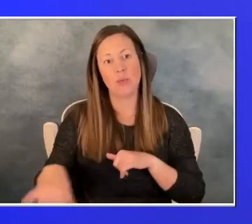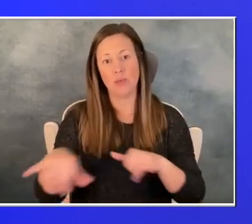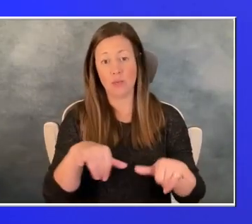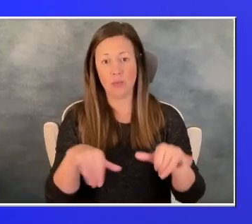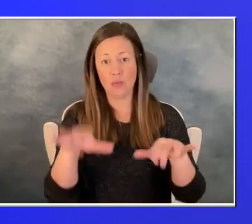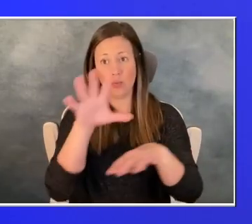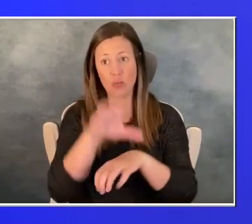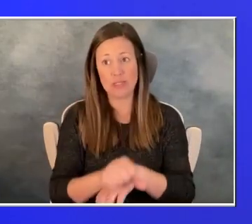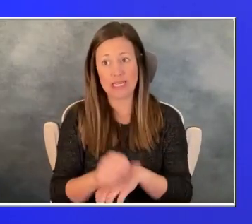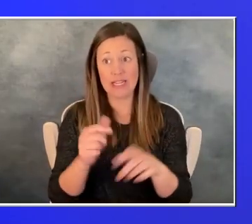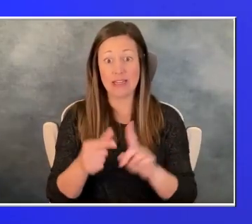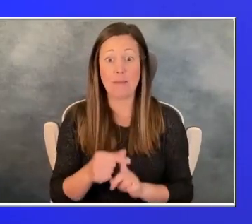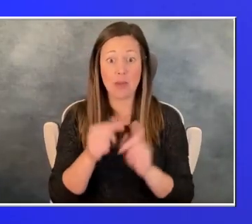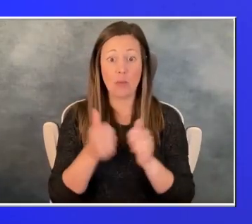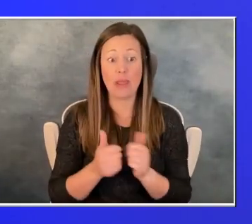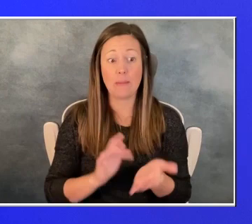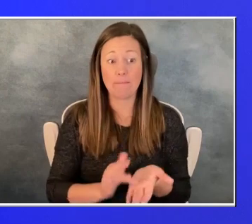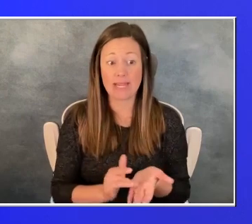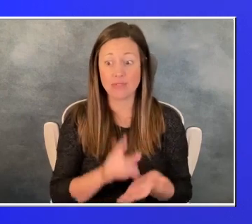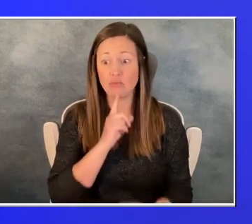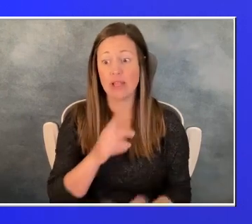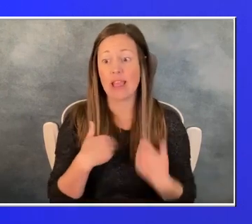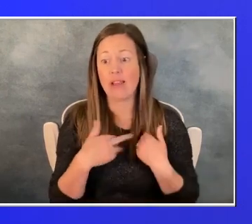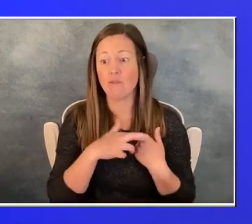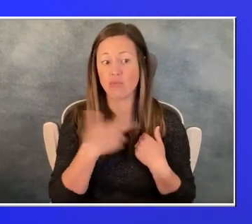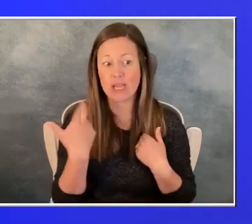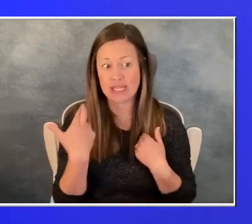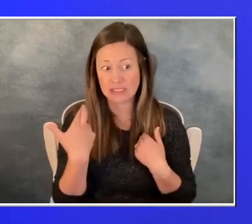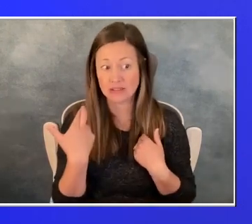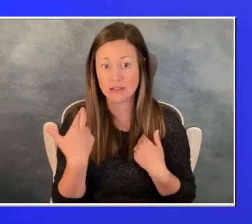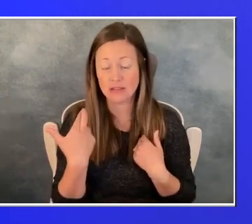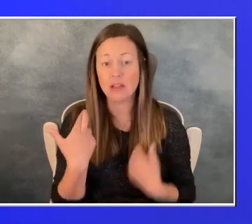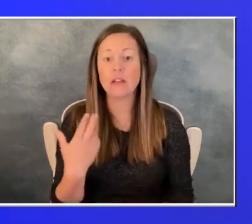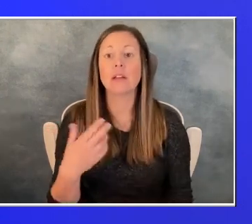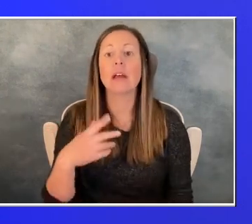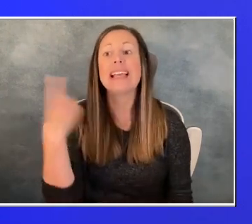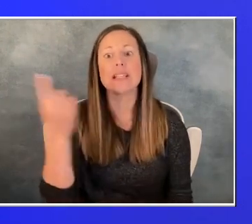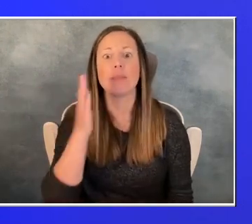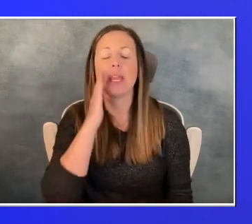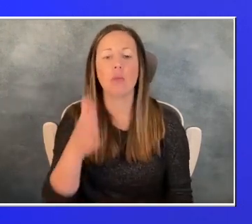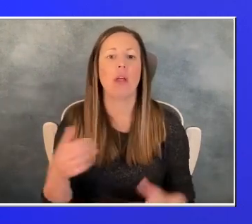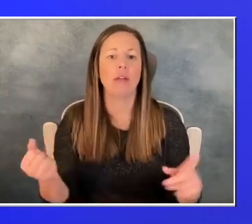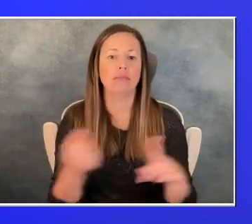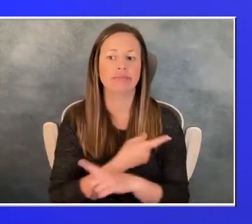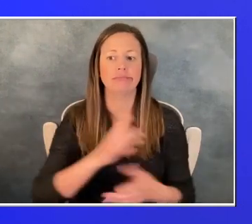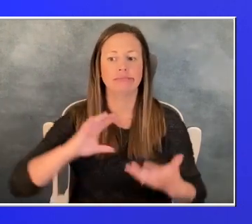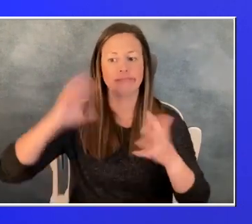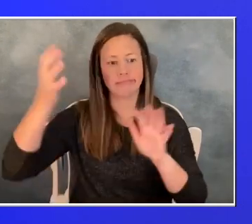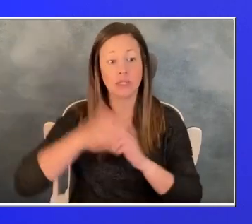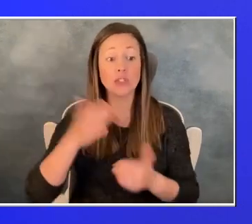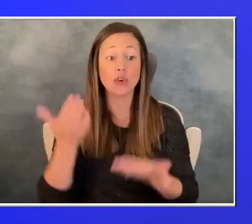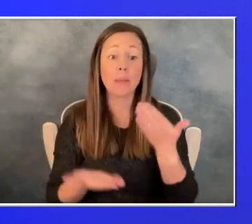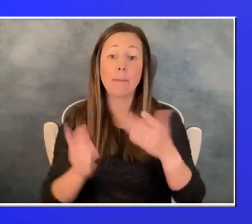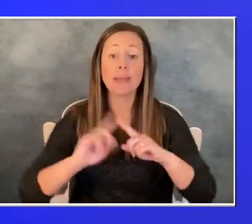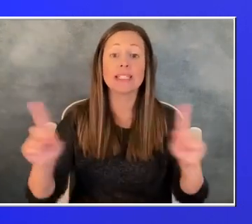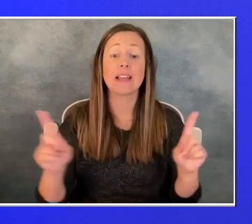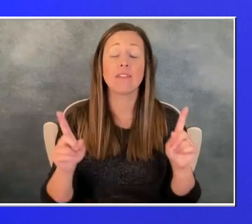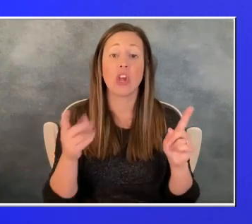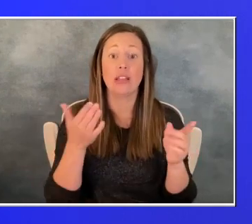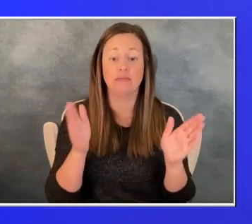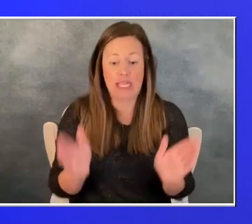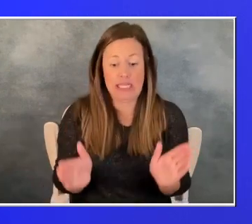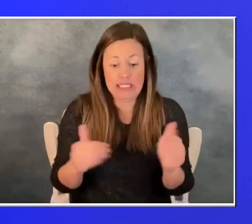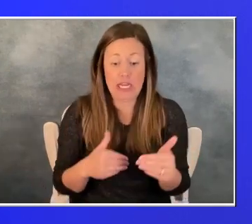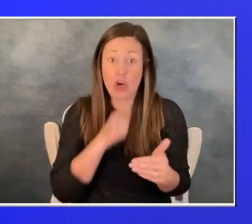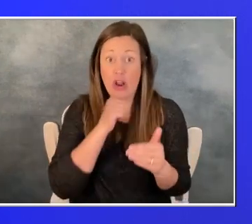risk that something is going to go awry, right? So that you might put it in a different container that isn't child resistant, which makes it easier